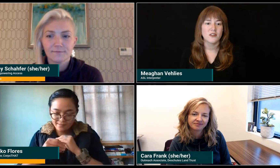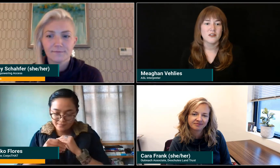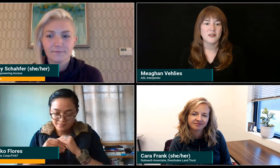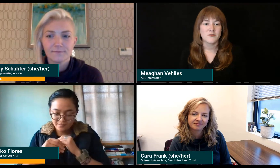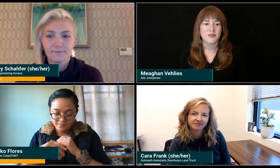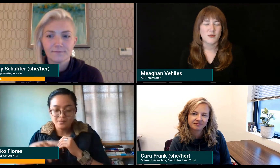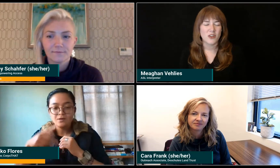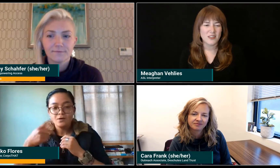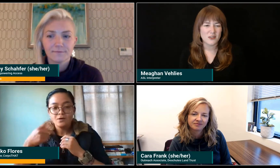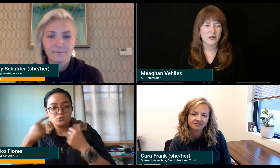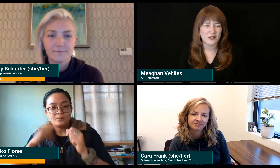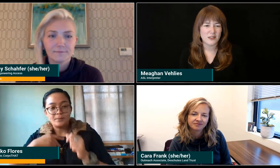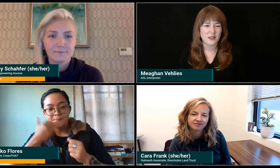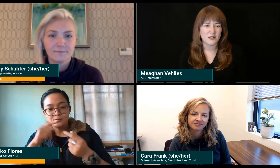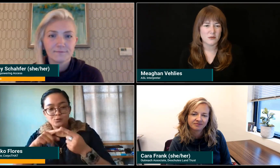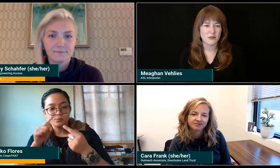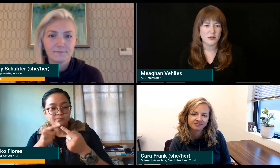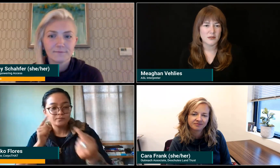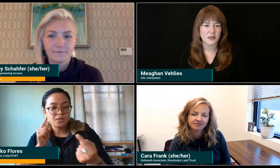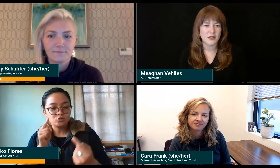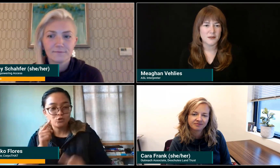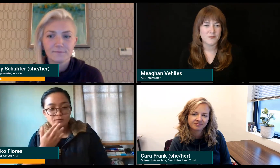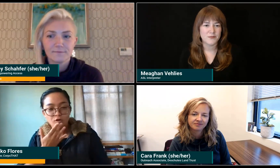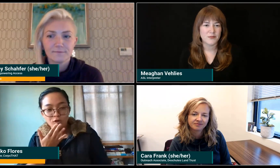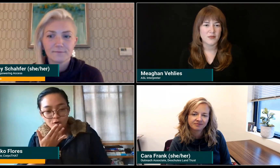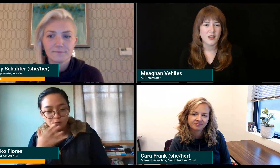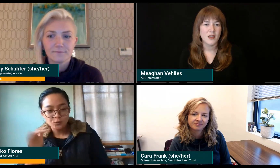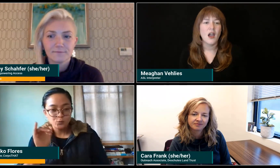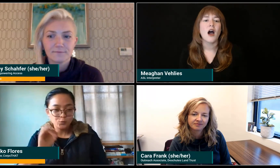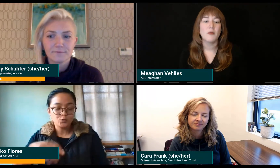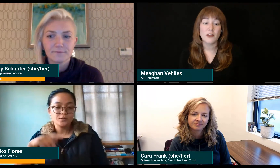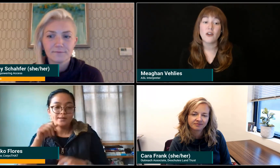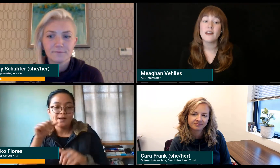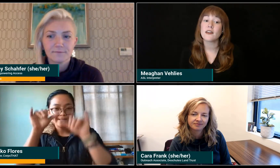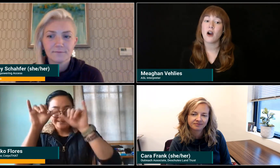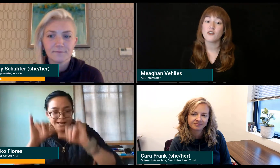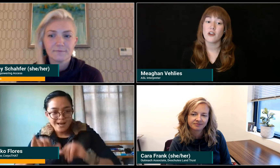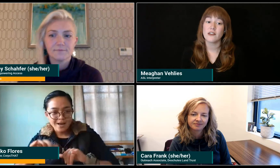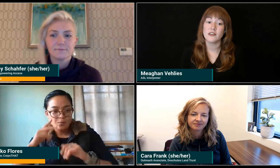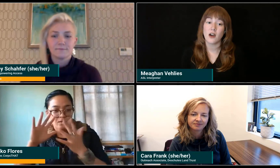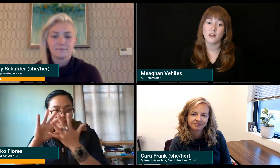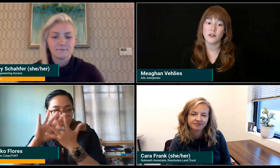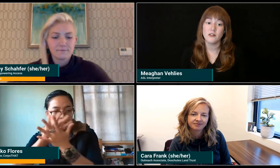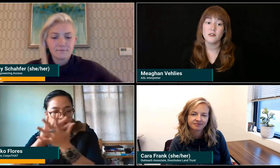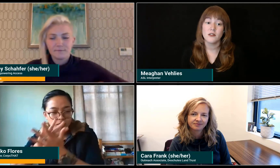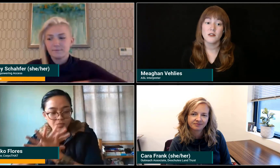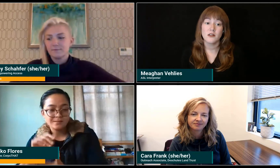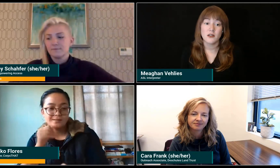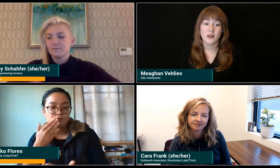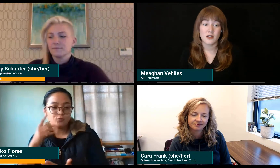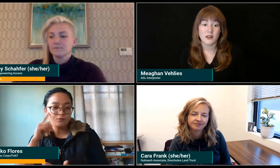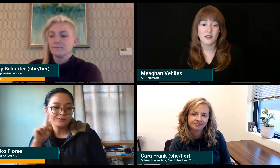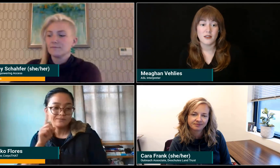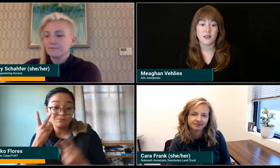change. I'm trying to think of what else I added to my website. I try to add contrasting color